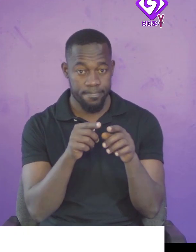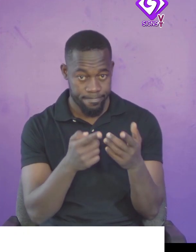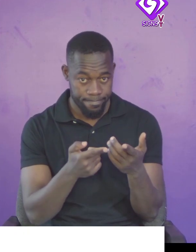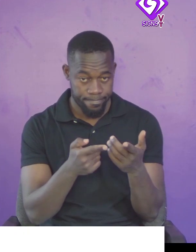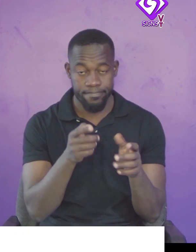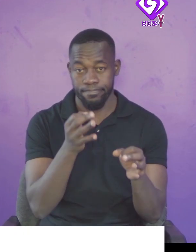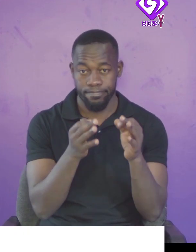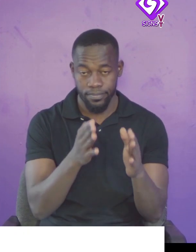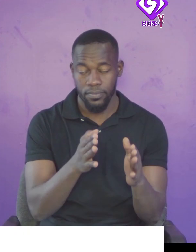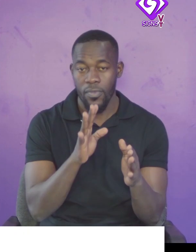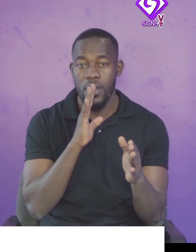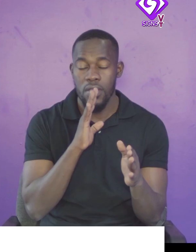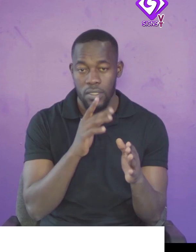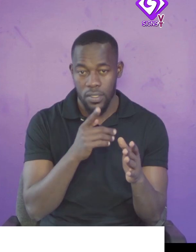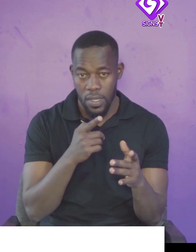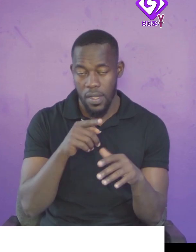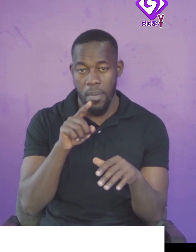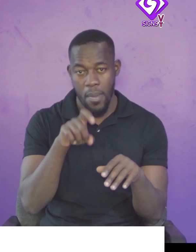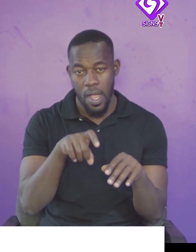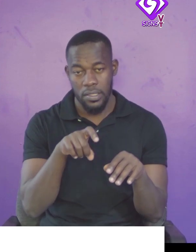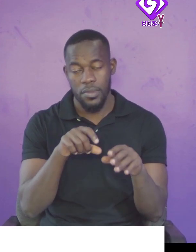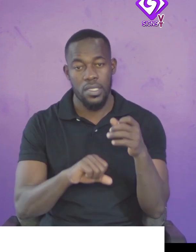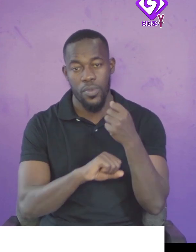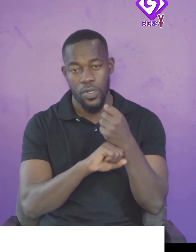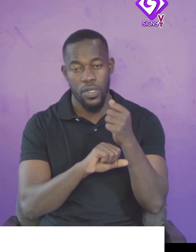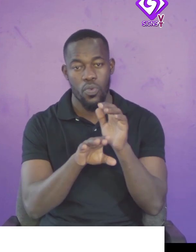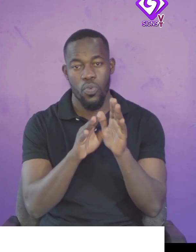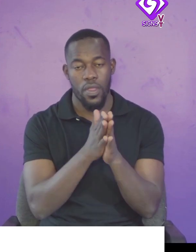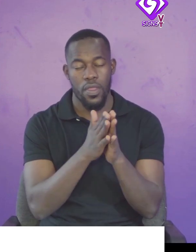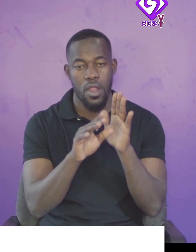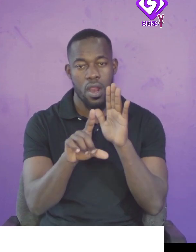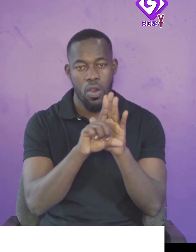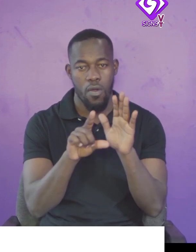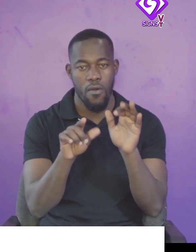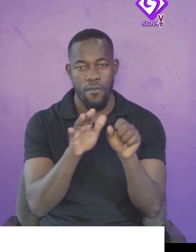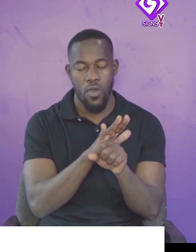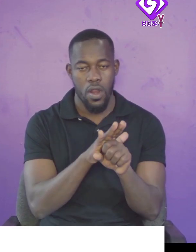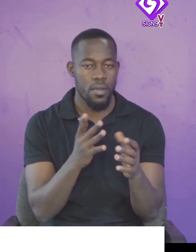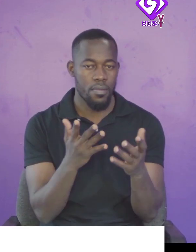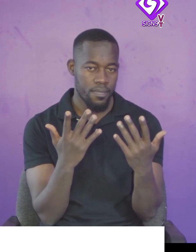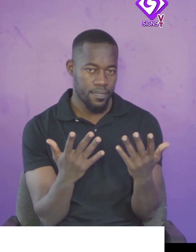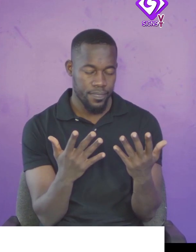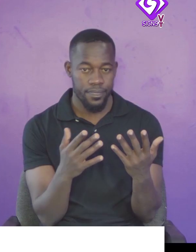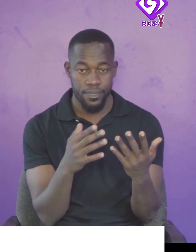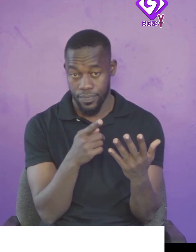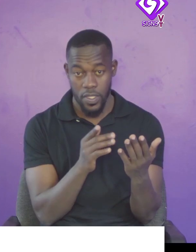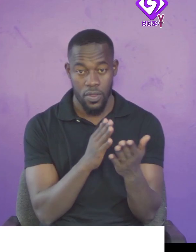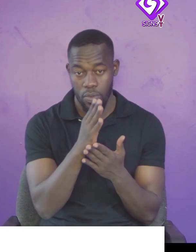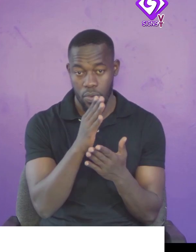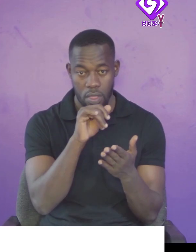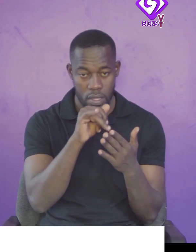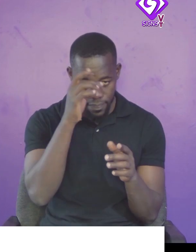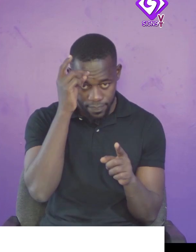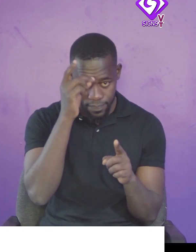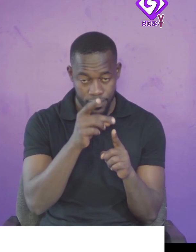defection must be backed by lawful and verifiable documentation. In its decision, the court dismissed